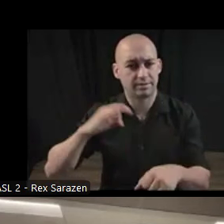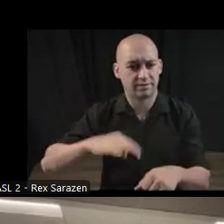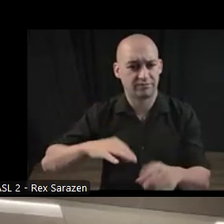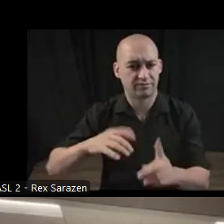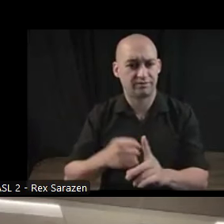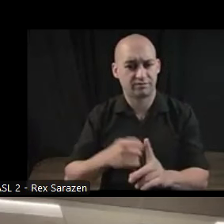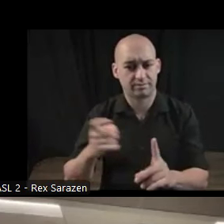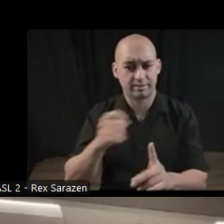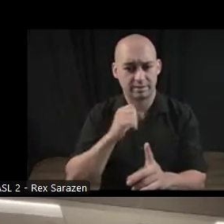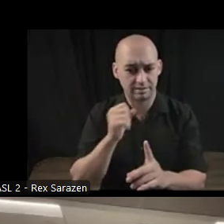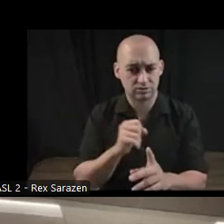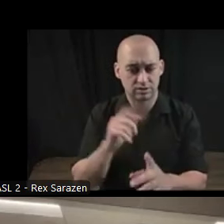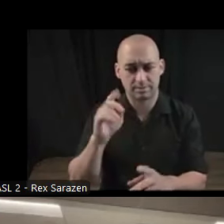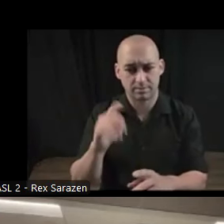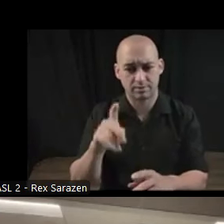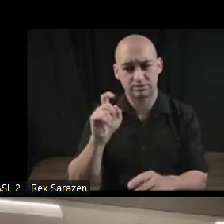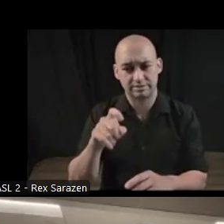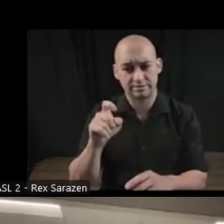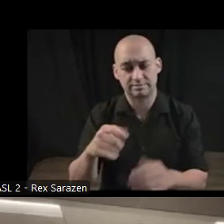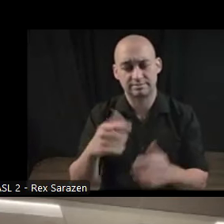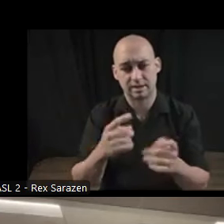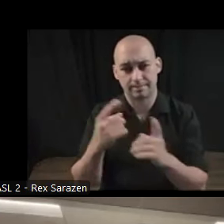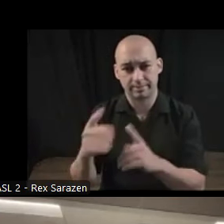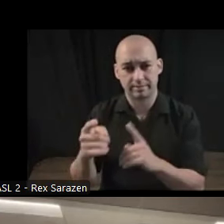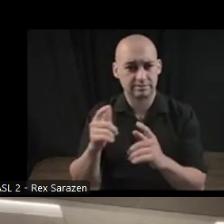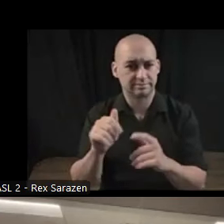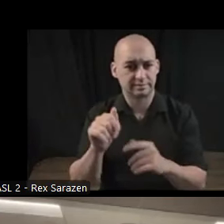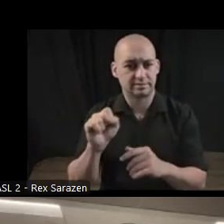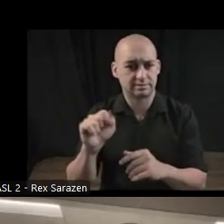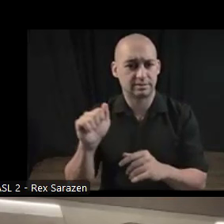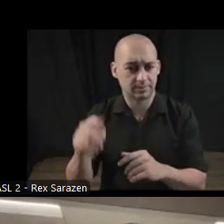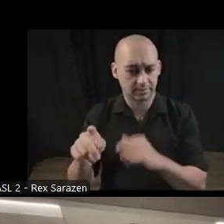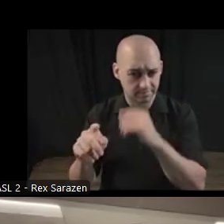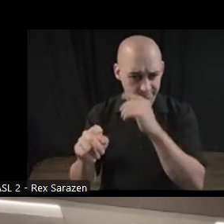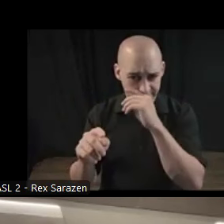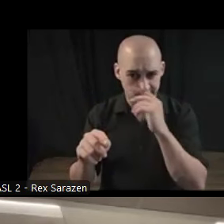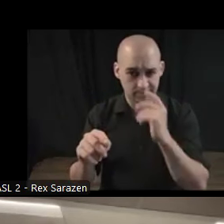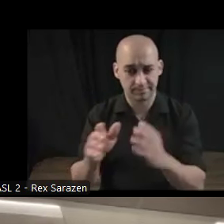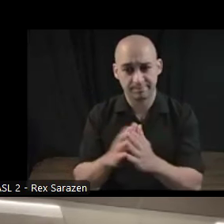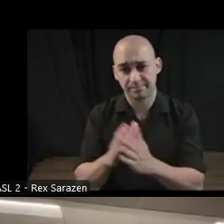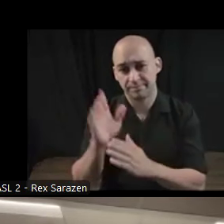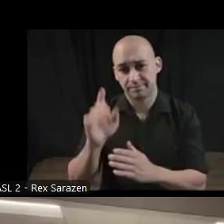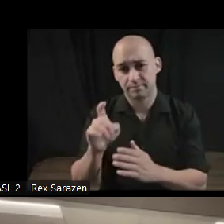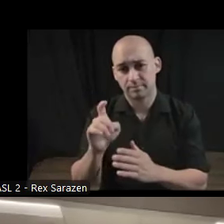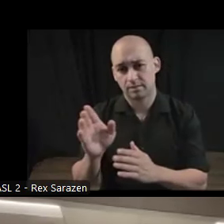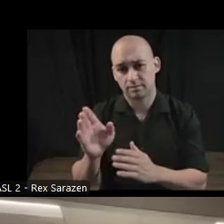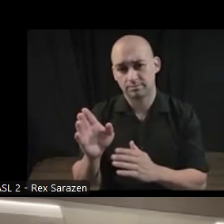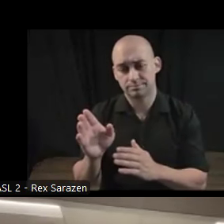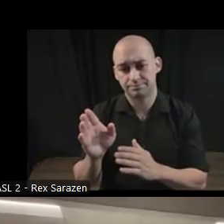population needs to have as much support as possible. So we need to